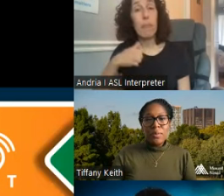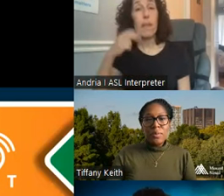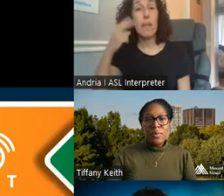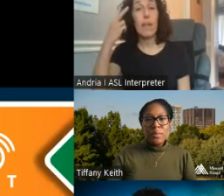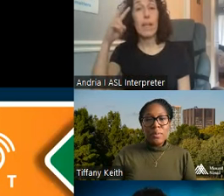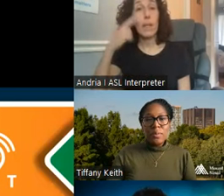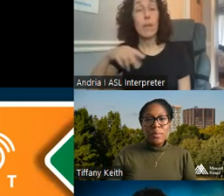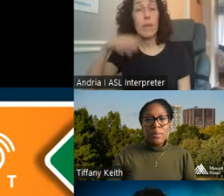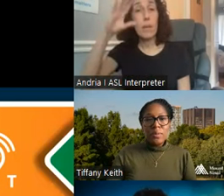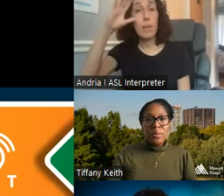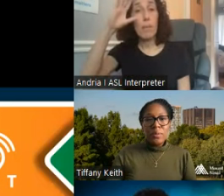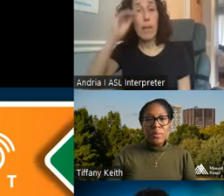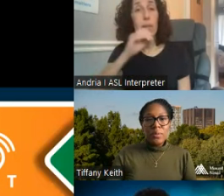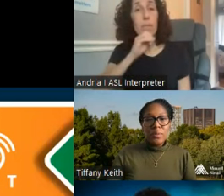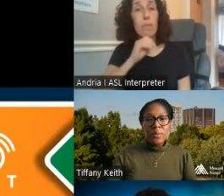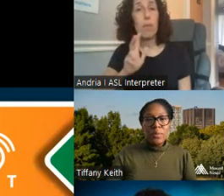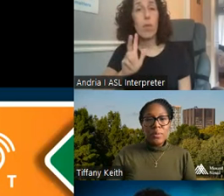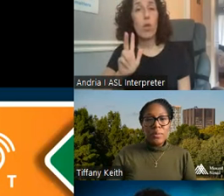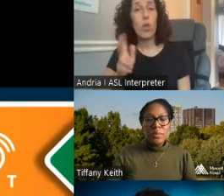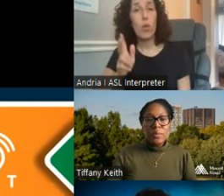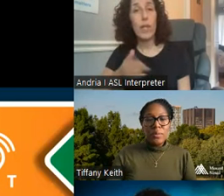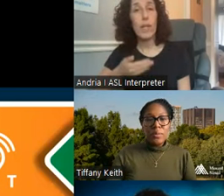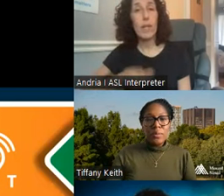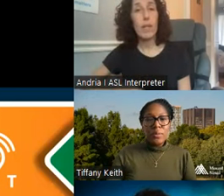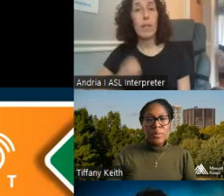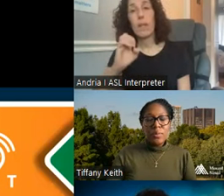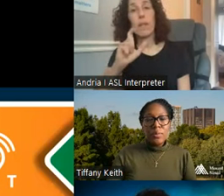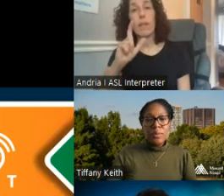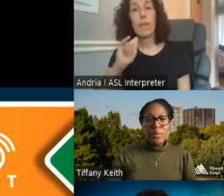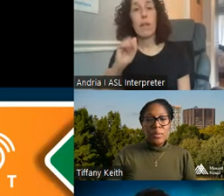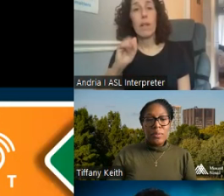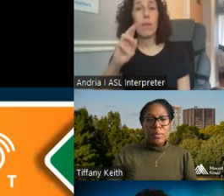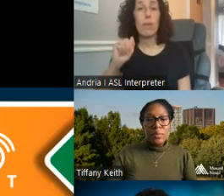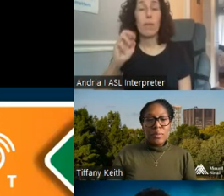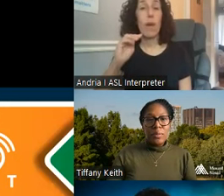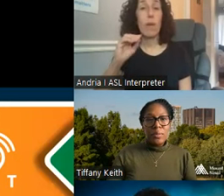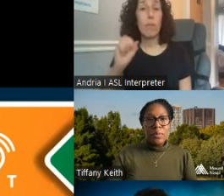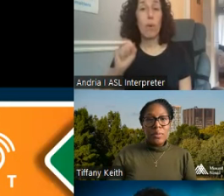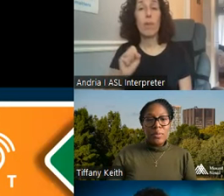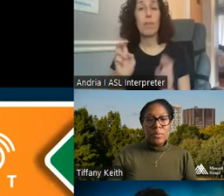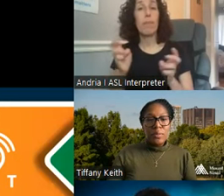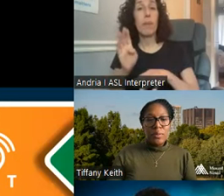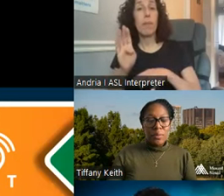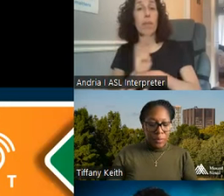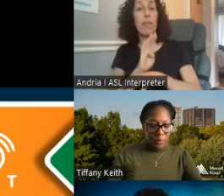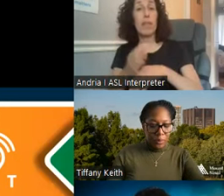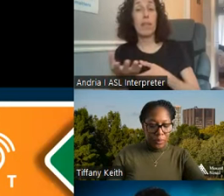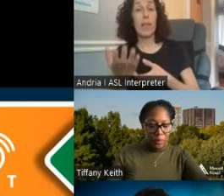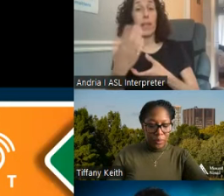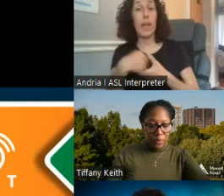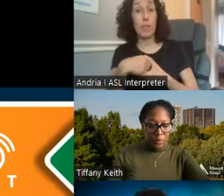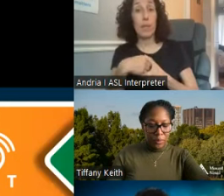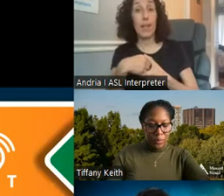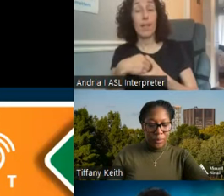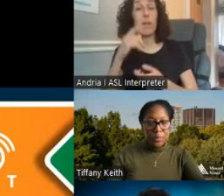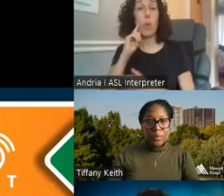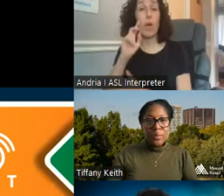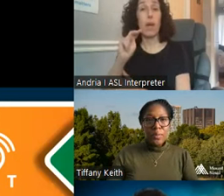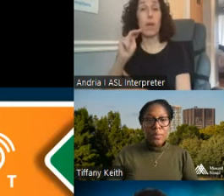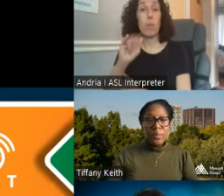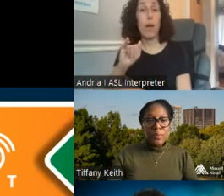30s. Once again, my name is Eli Ramos. I'm the business engagement associate for NYC at Work, which is the employment